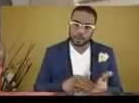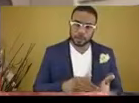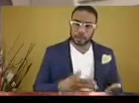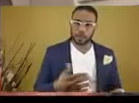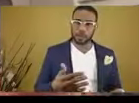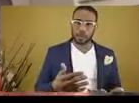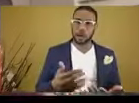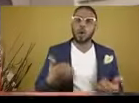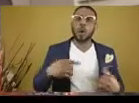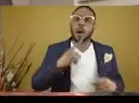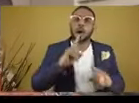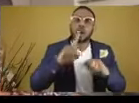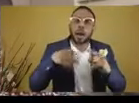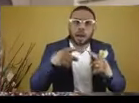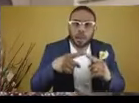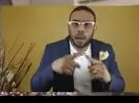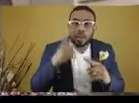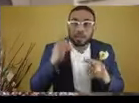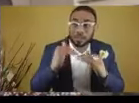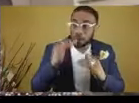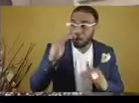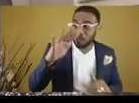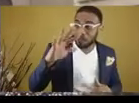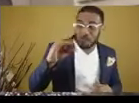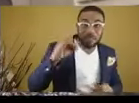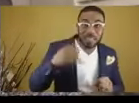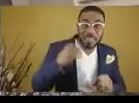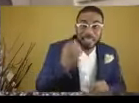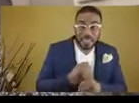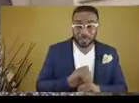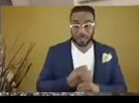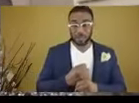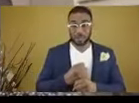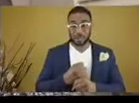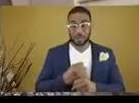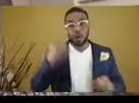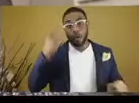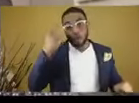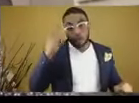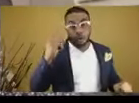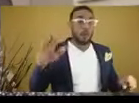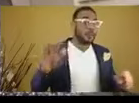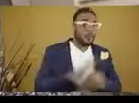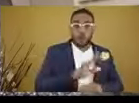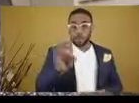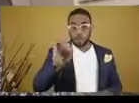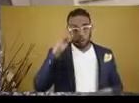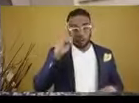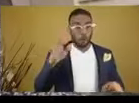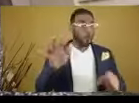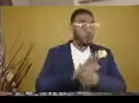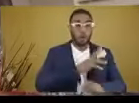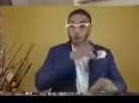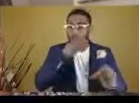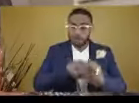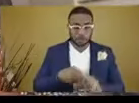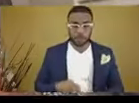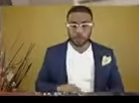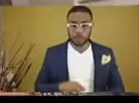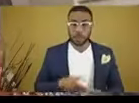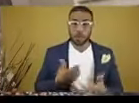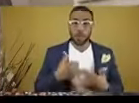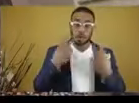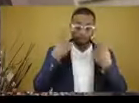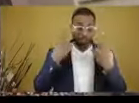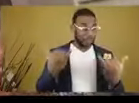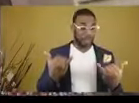We are talking about just over 50 years of full democracy, full participation. And what we are seeing